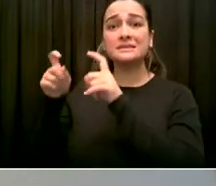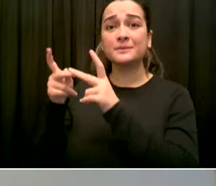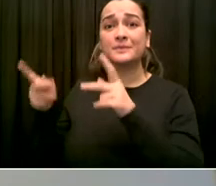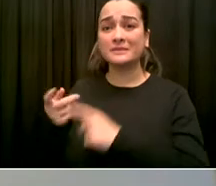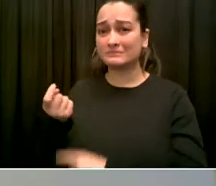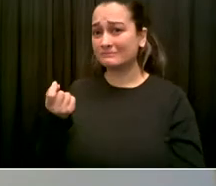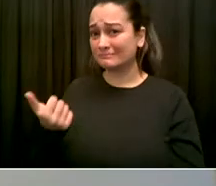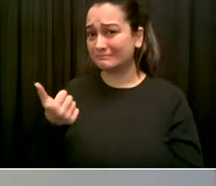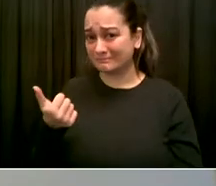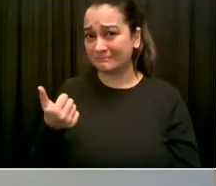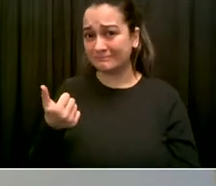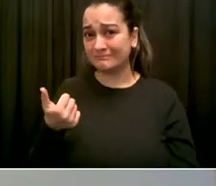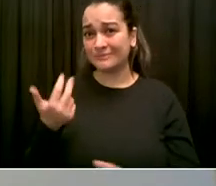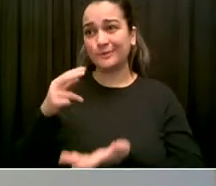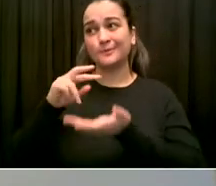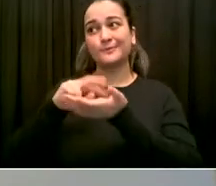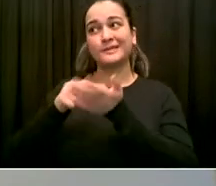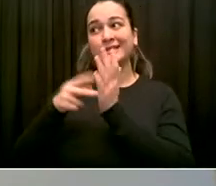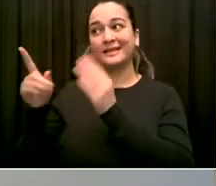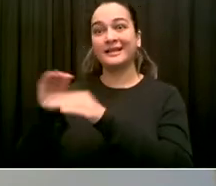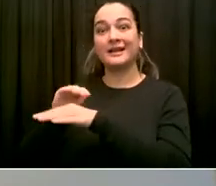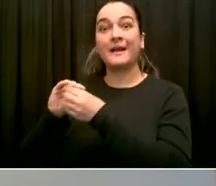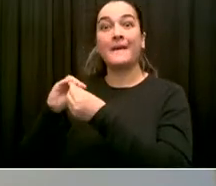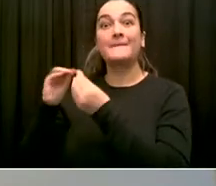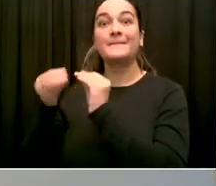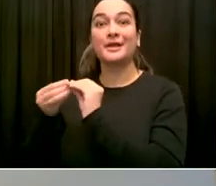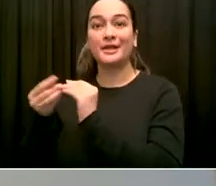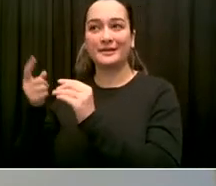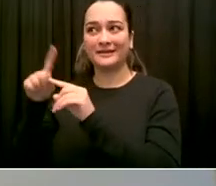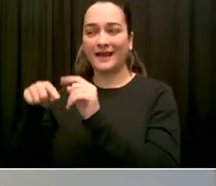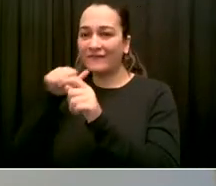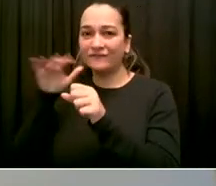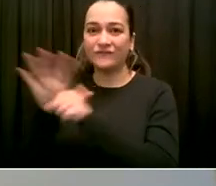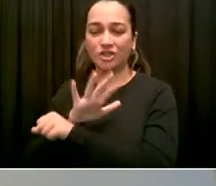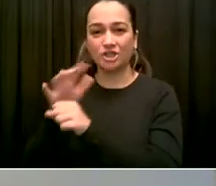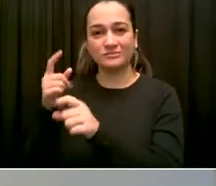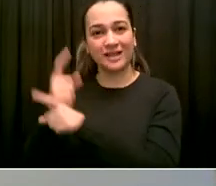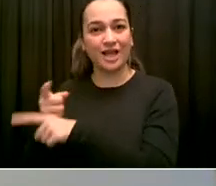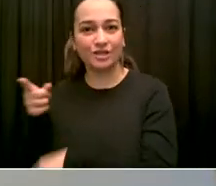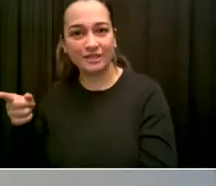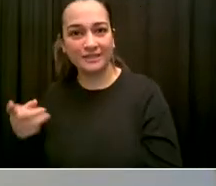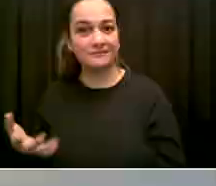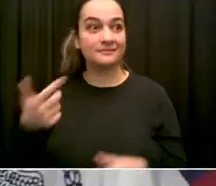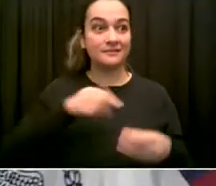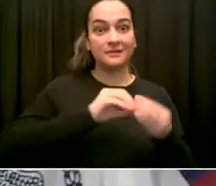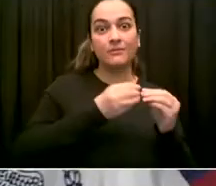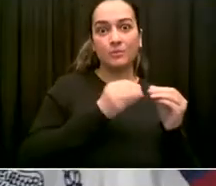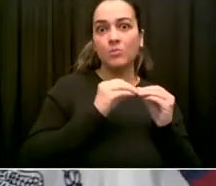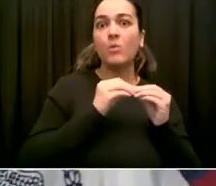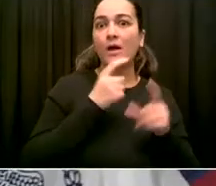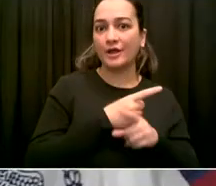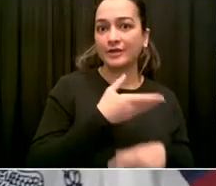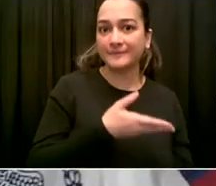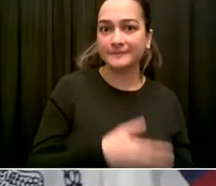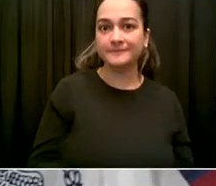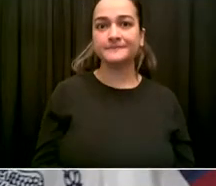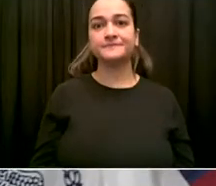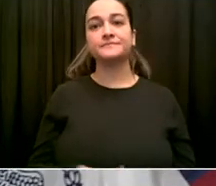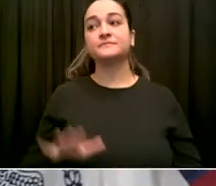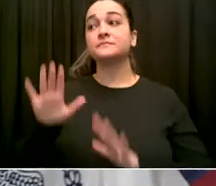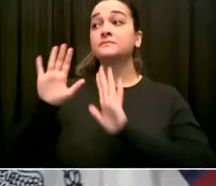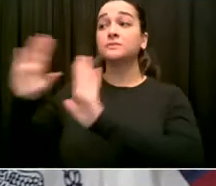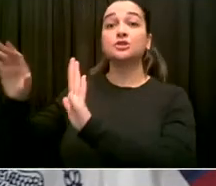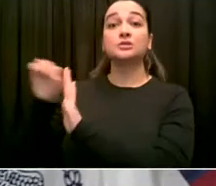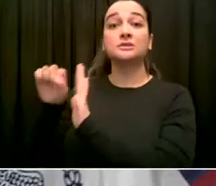a policy. No, that's not actually the case. You need to have much, much deeper information so we know that. I think that is, before we go back to Matt, Dr. Varma, I think that's